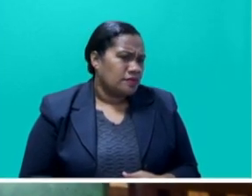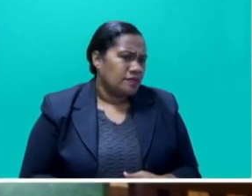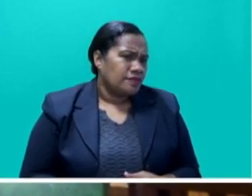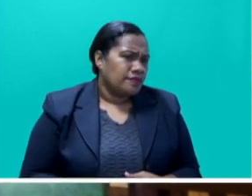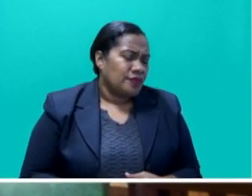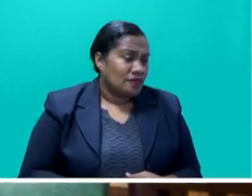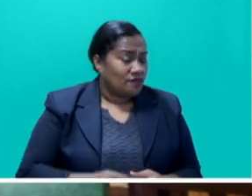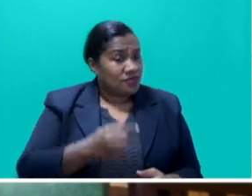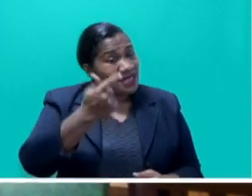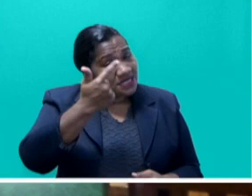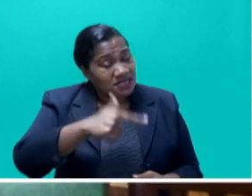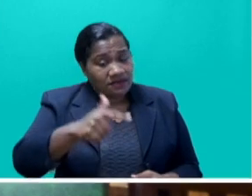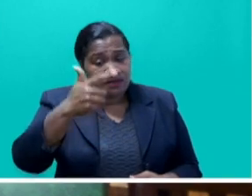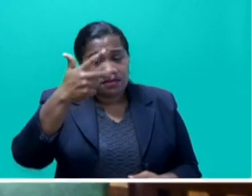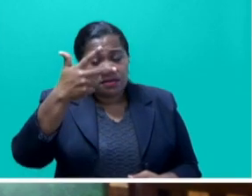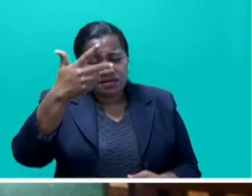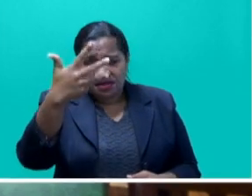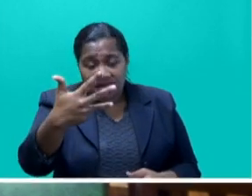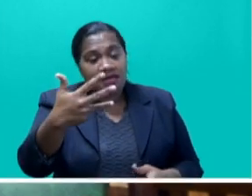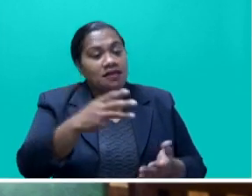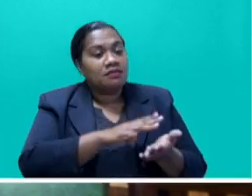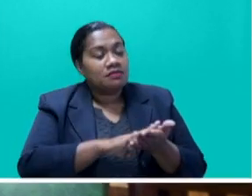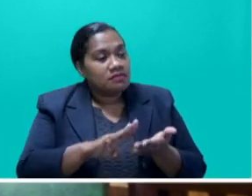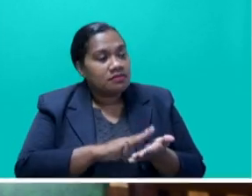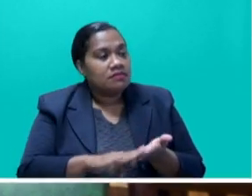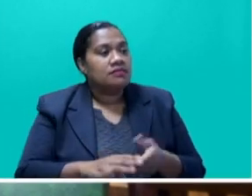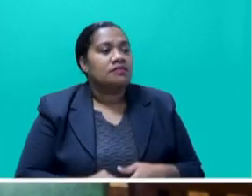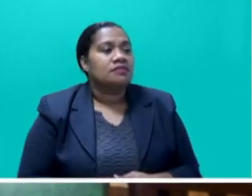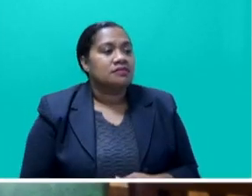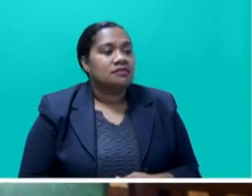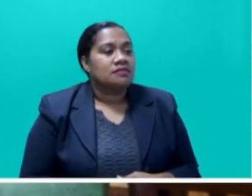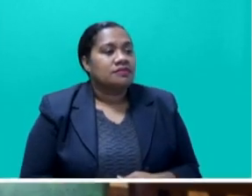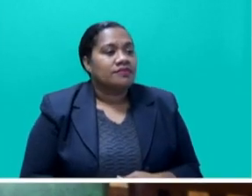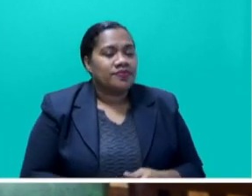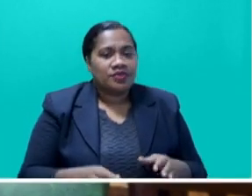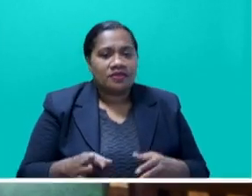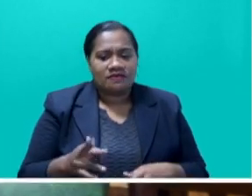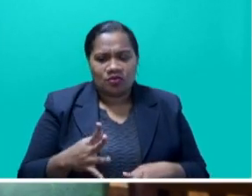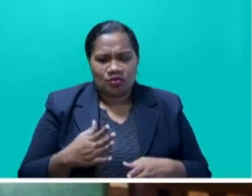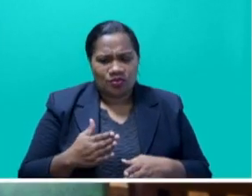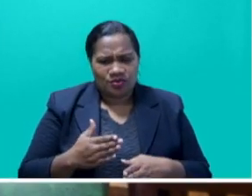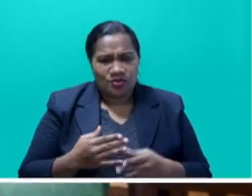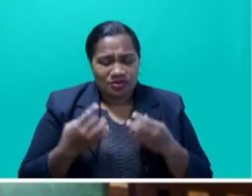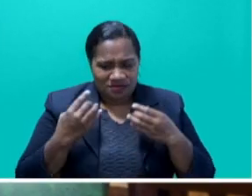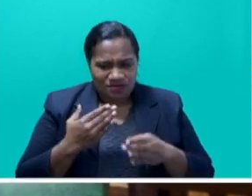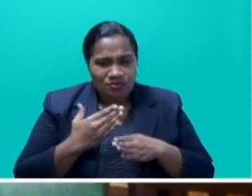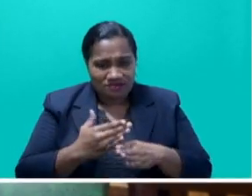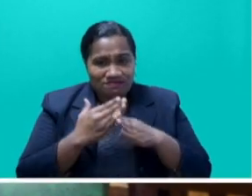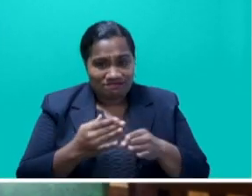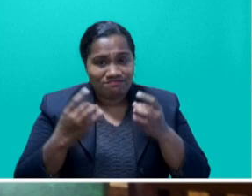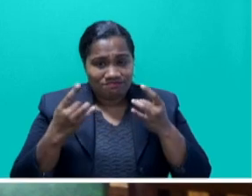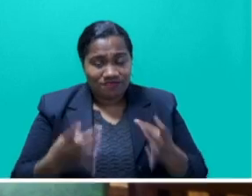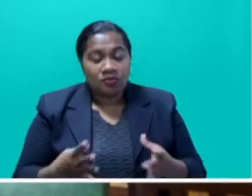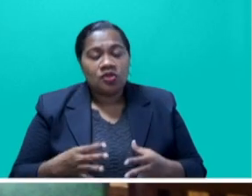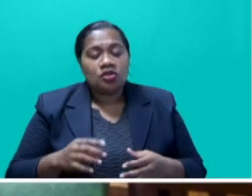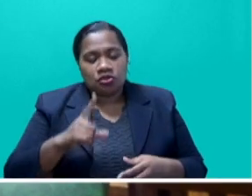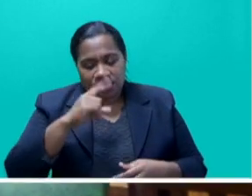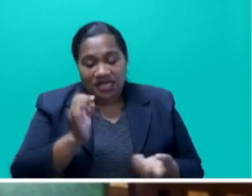79 million is skewed towards maintaining the force strength and operational readiness in order to effectively